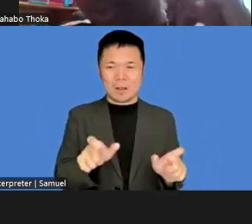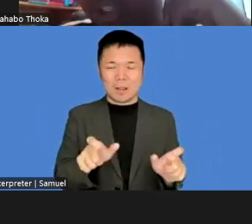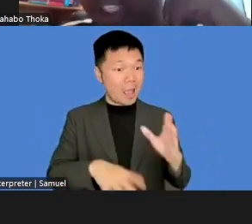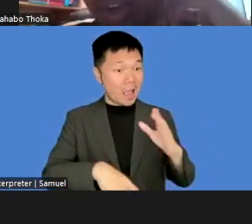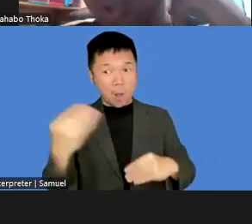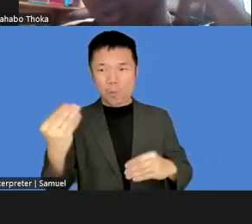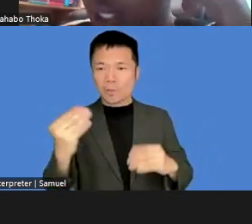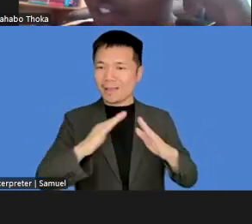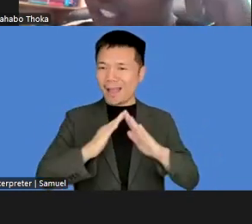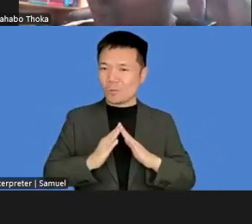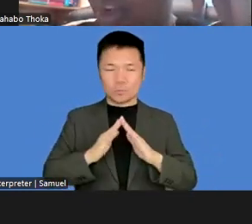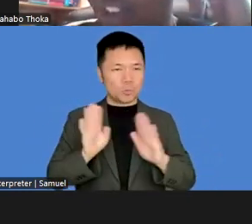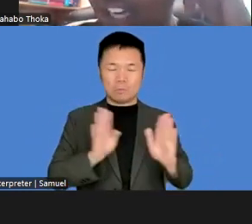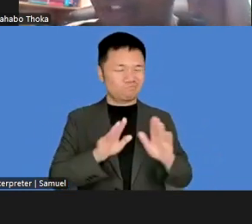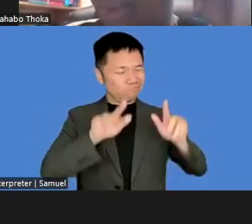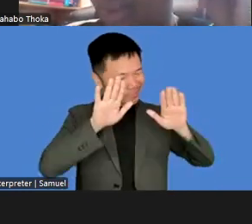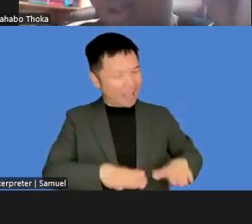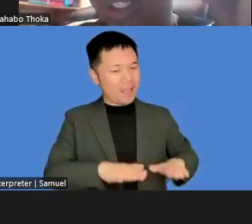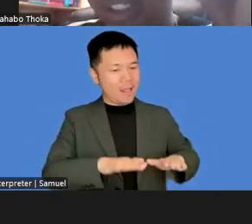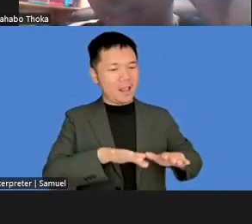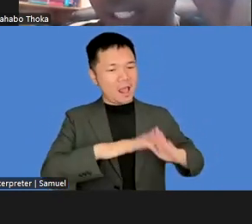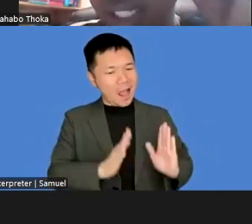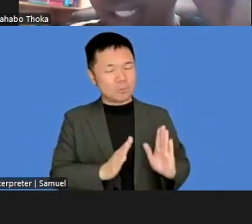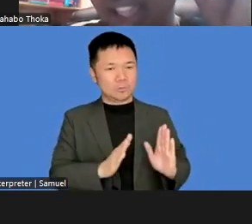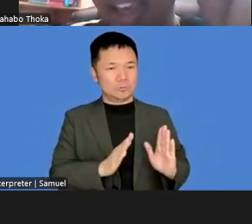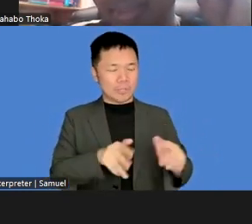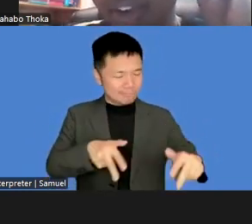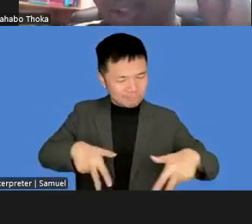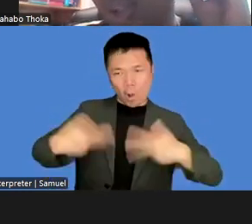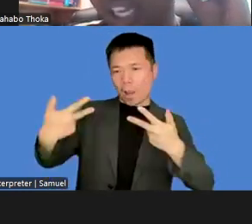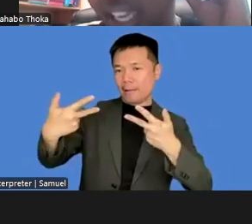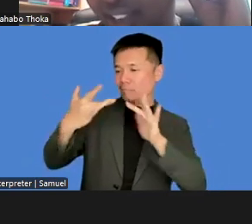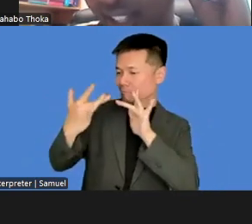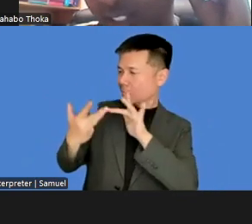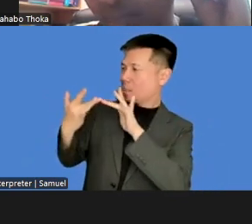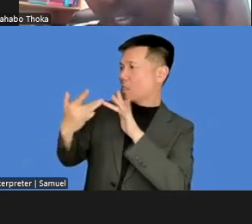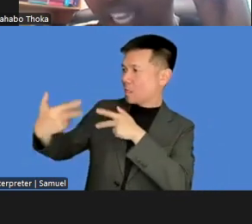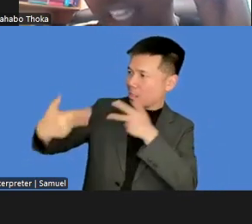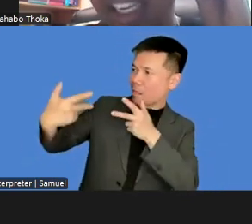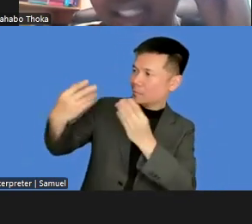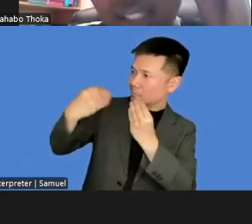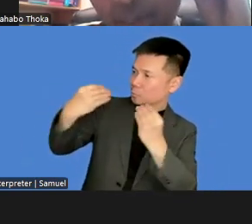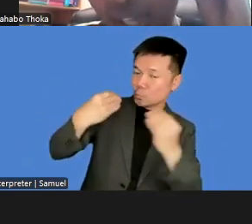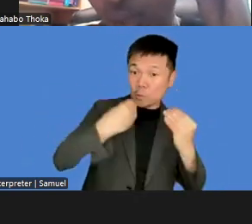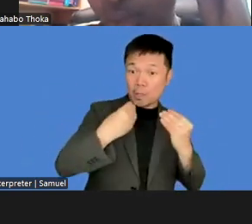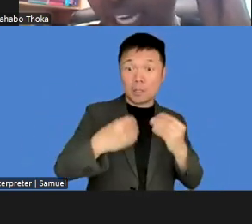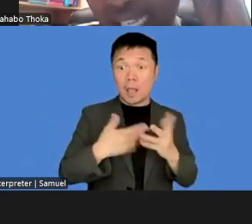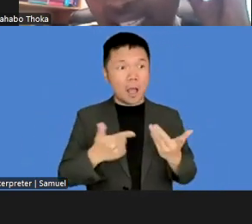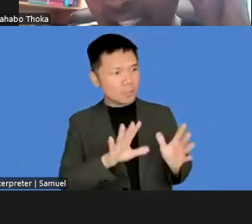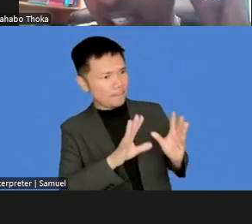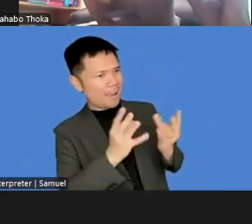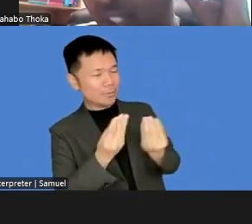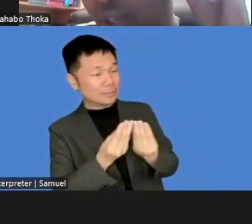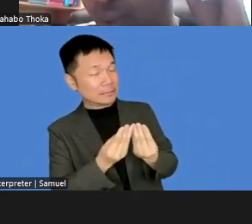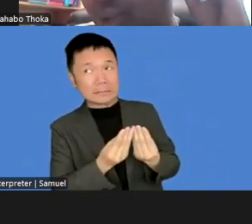no support services were provided for pupils with disabilities, their parents, or their caregivers. It is against this backdrop that us